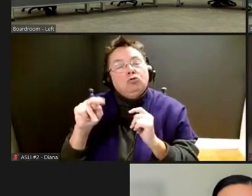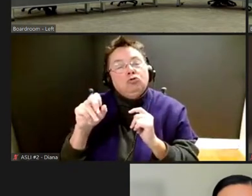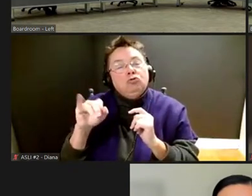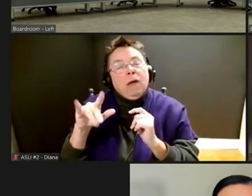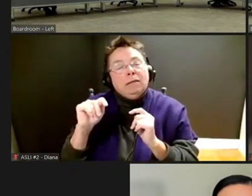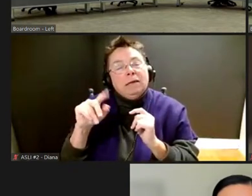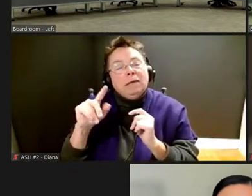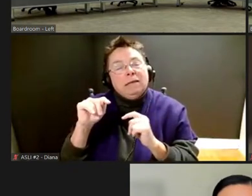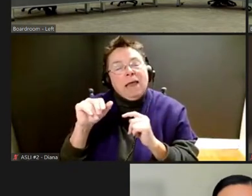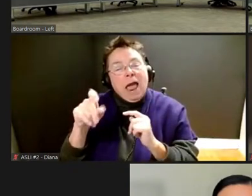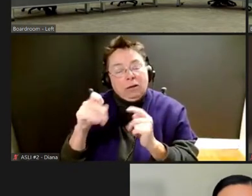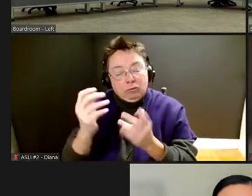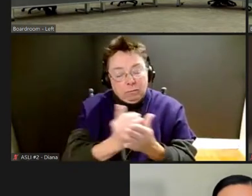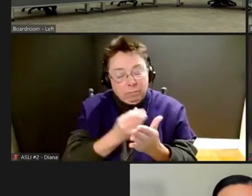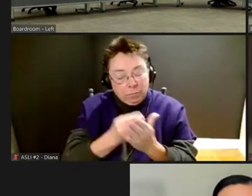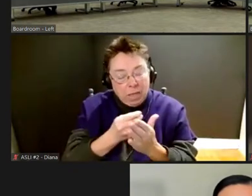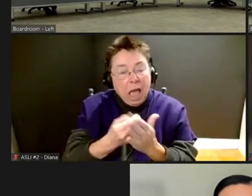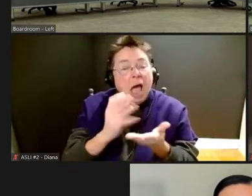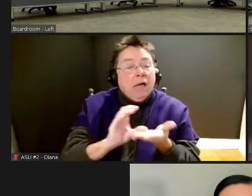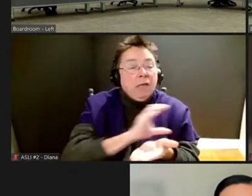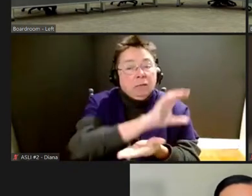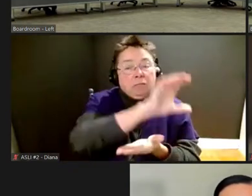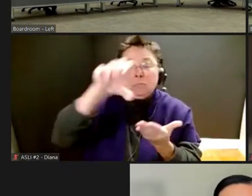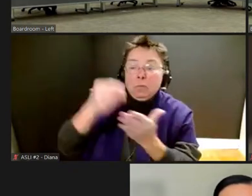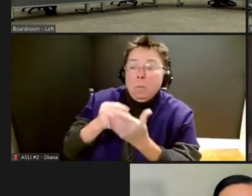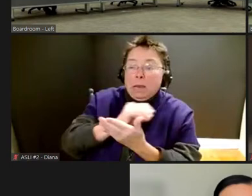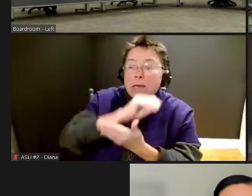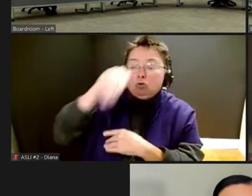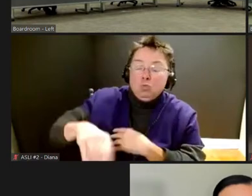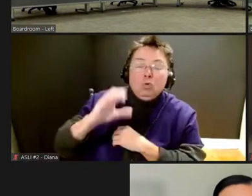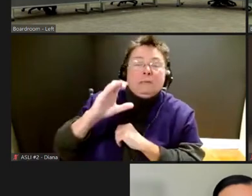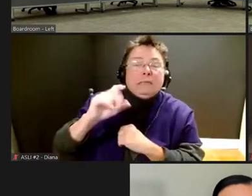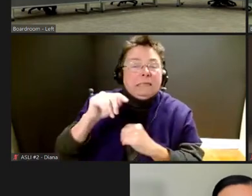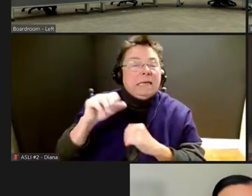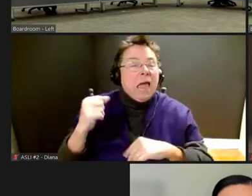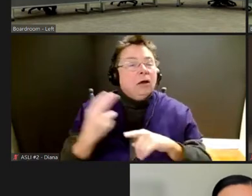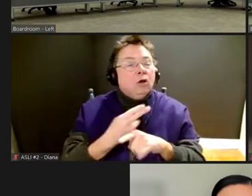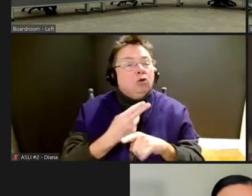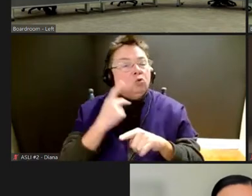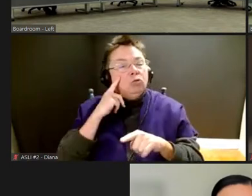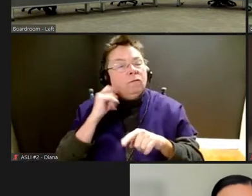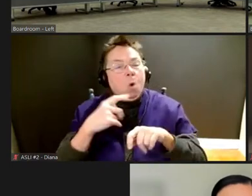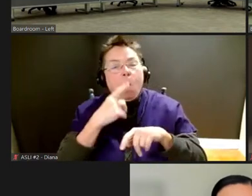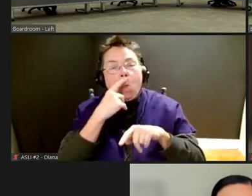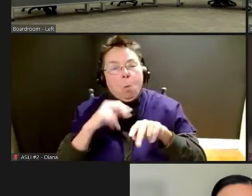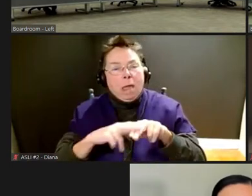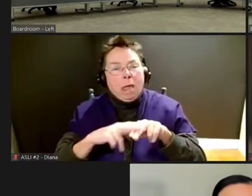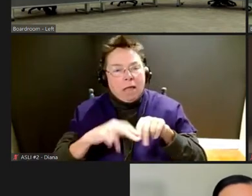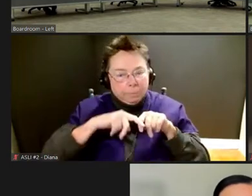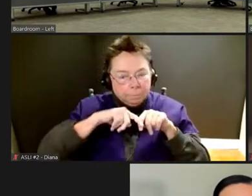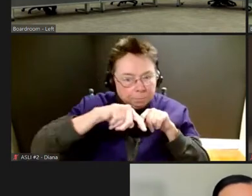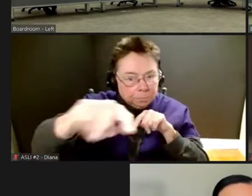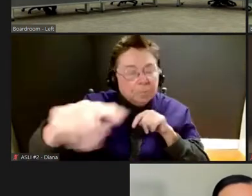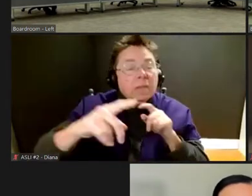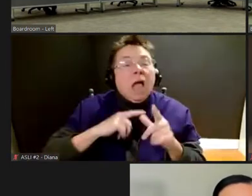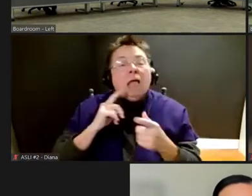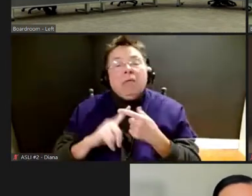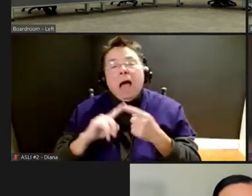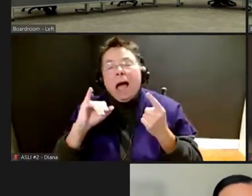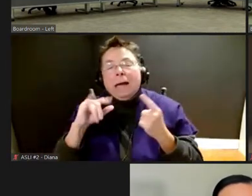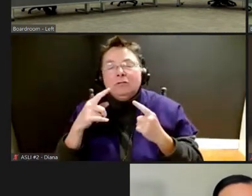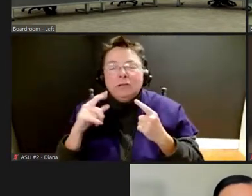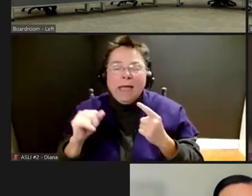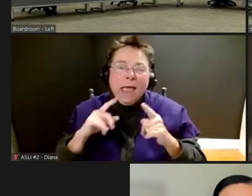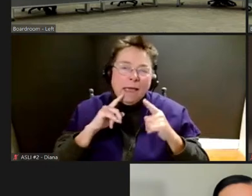and distribute those funds to CTA to use for this project. The IGA includes terms relative to oversight, to